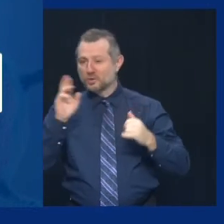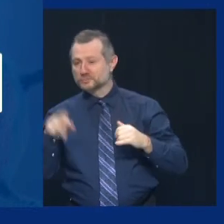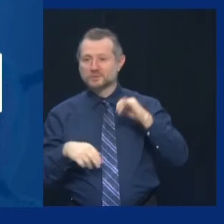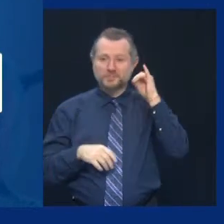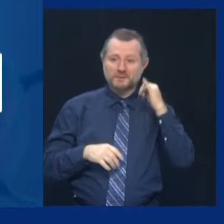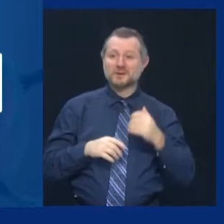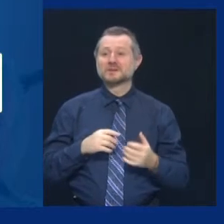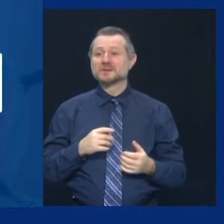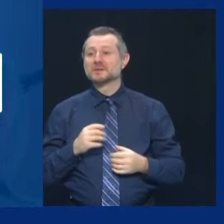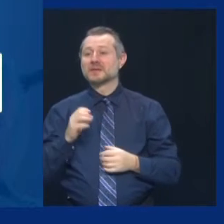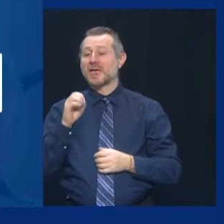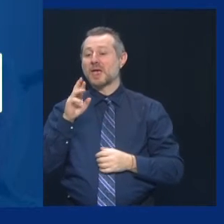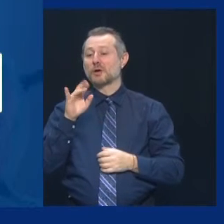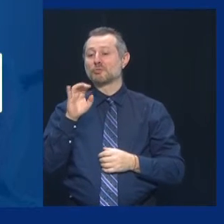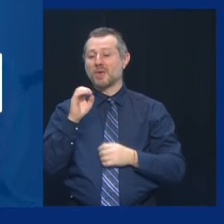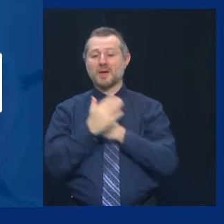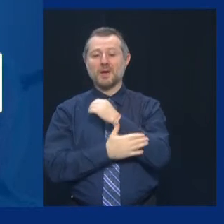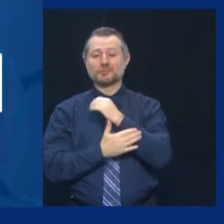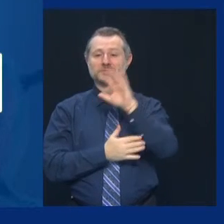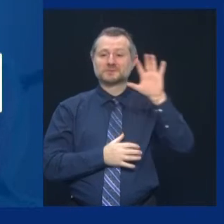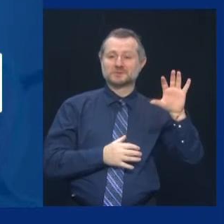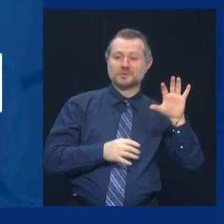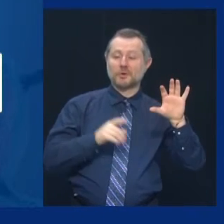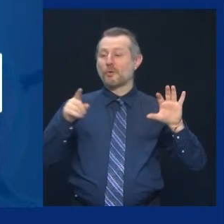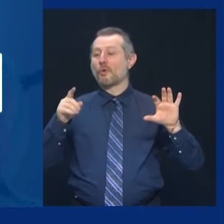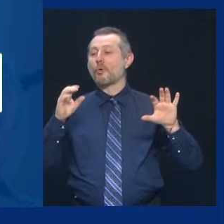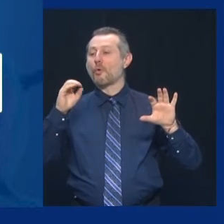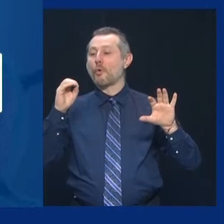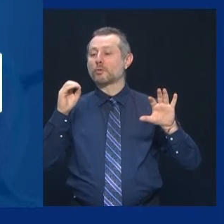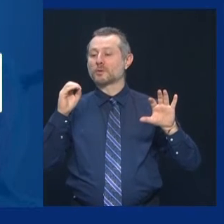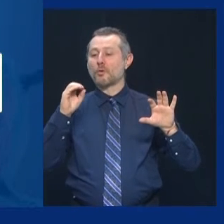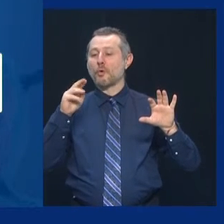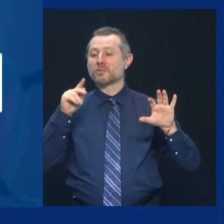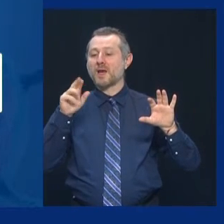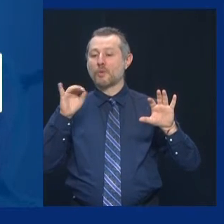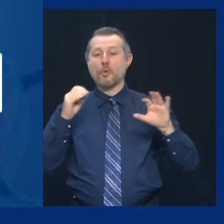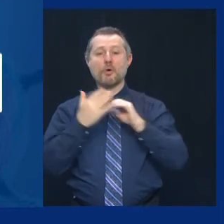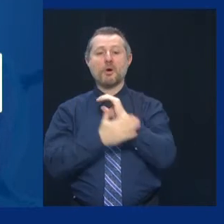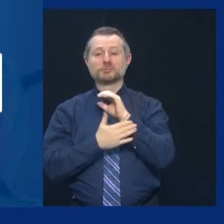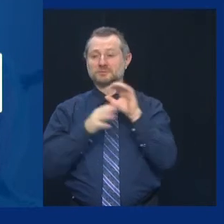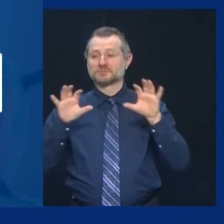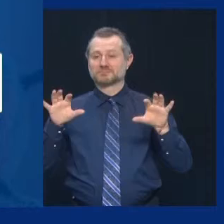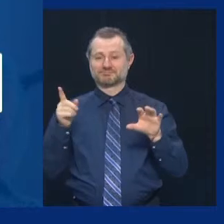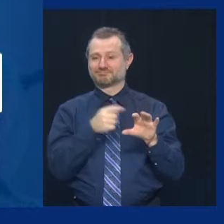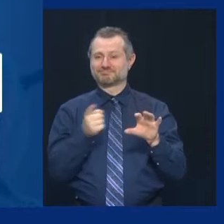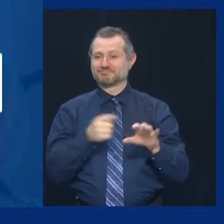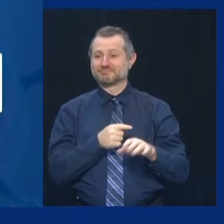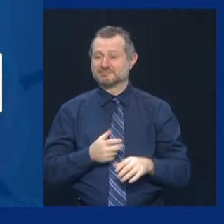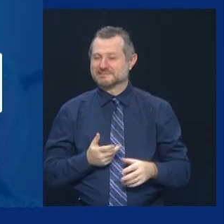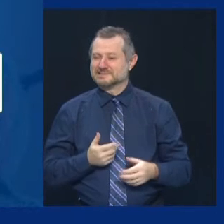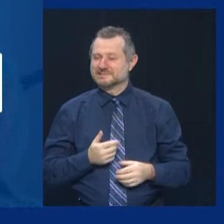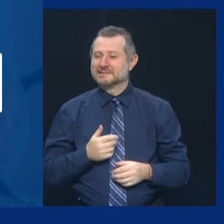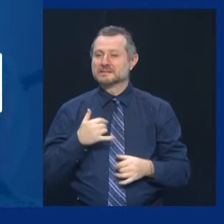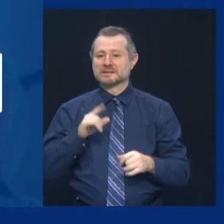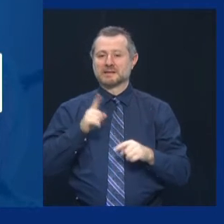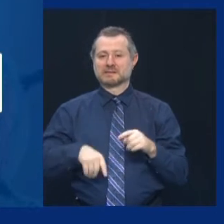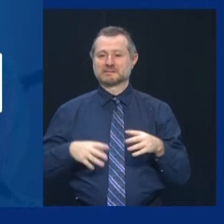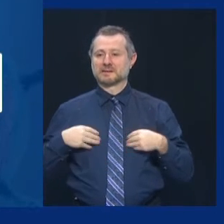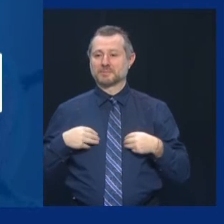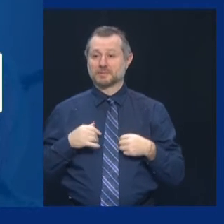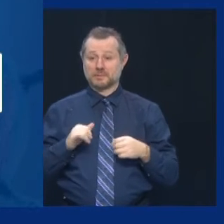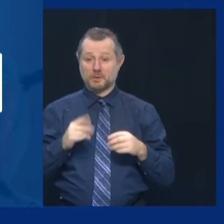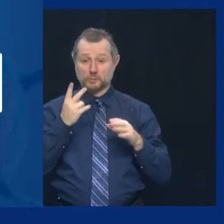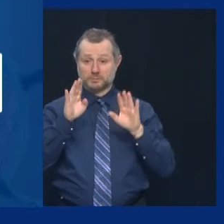et cetera. And you can't have 2 contiguous areas where one has a low infection rate and one has a high infection